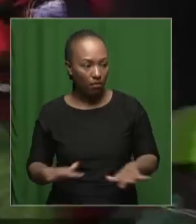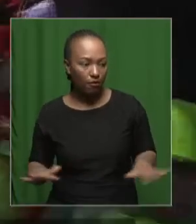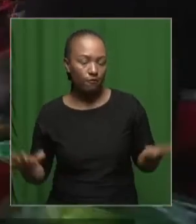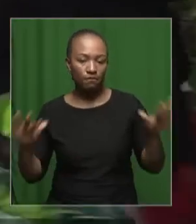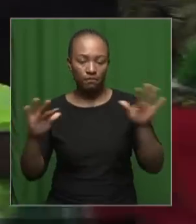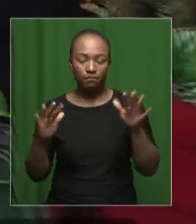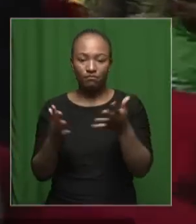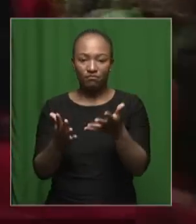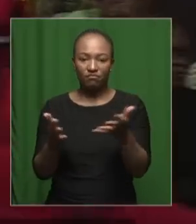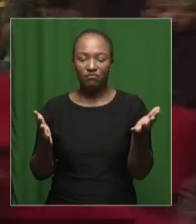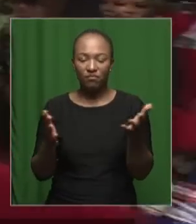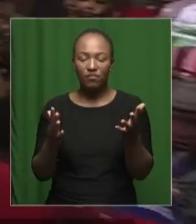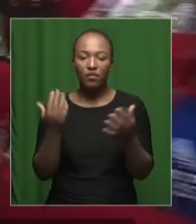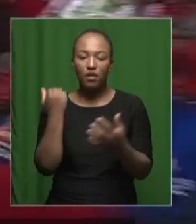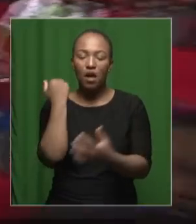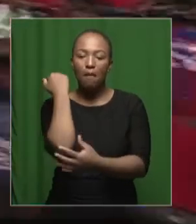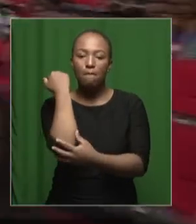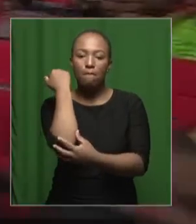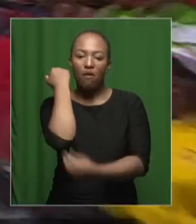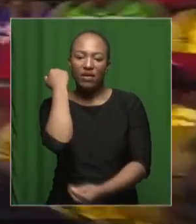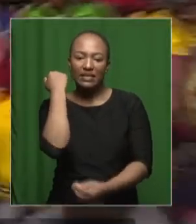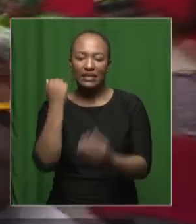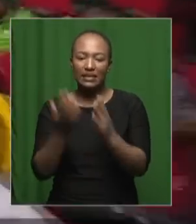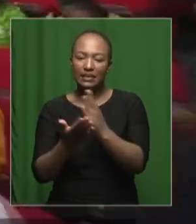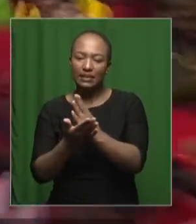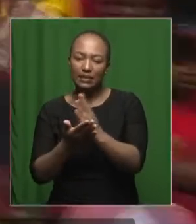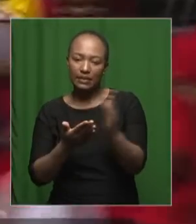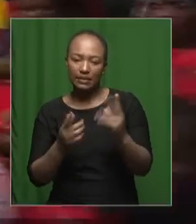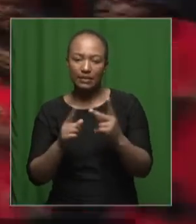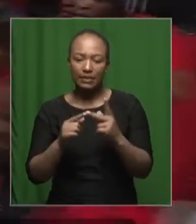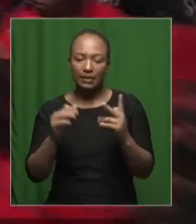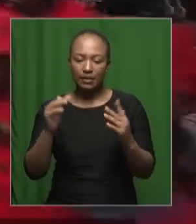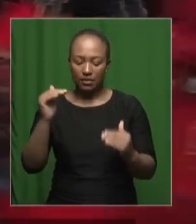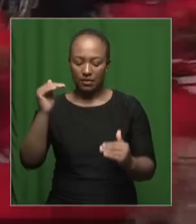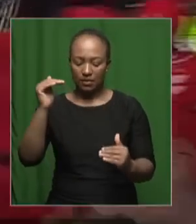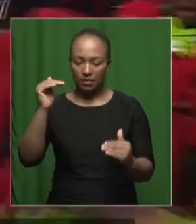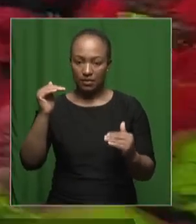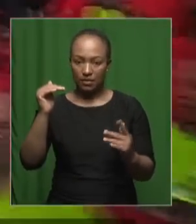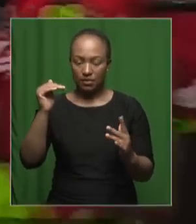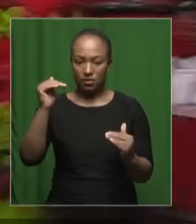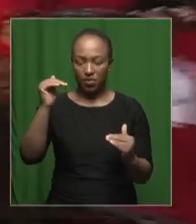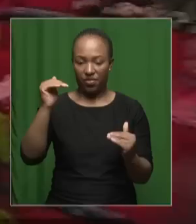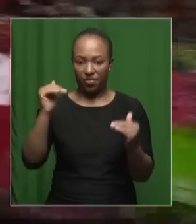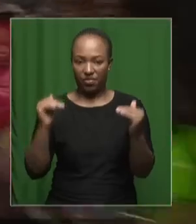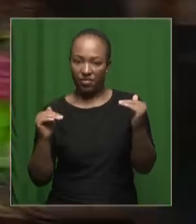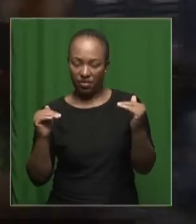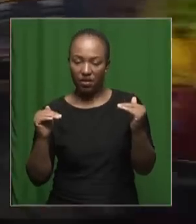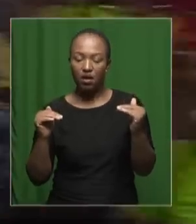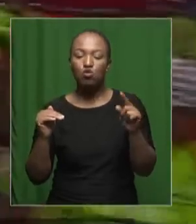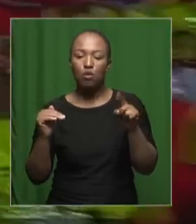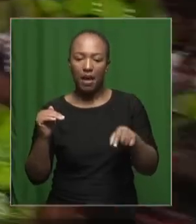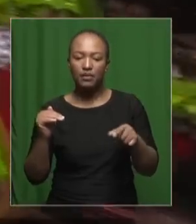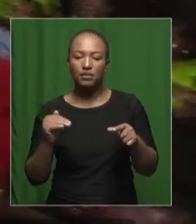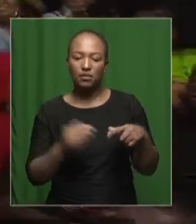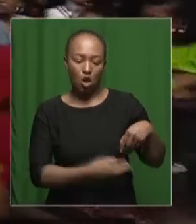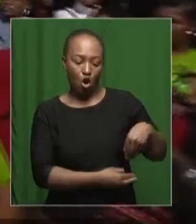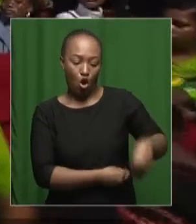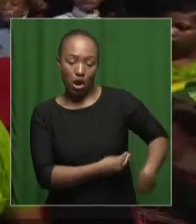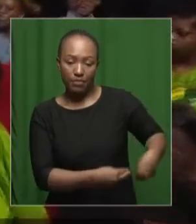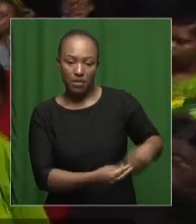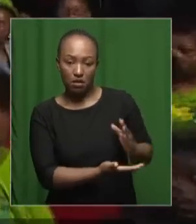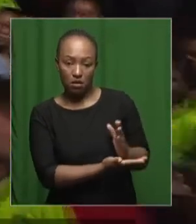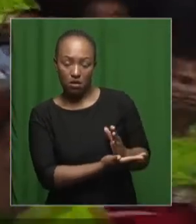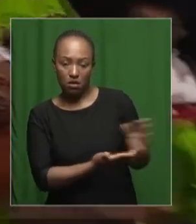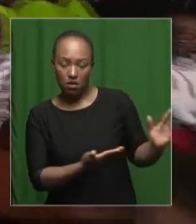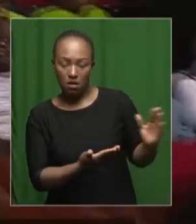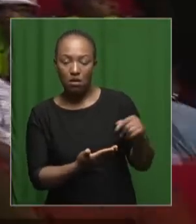you can't reduce poverty and inequality without rooting out corruption, right? To what extent are we capacitating